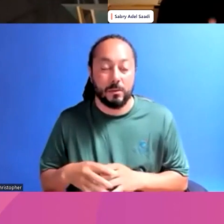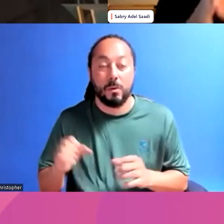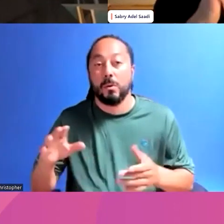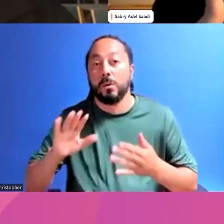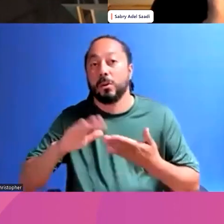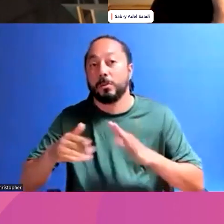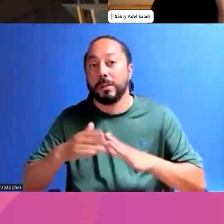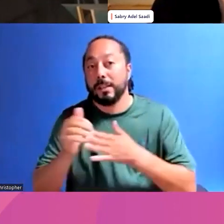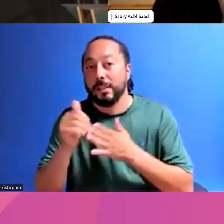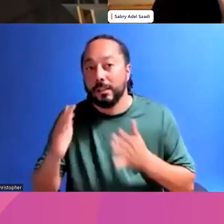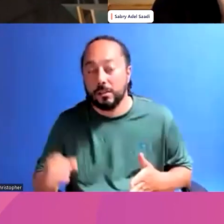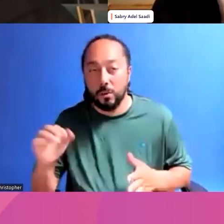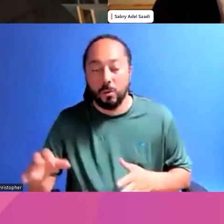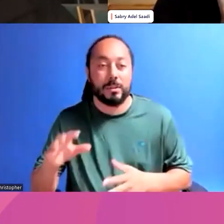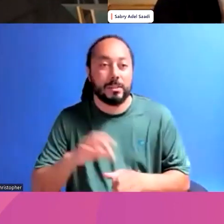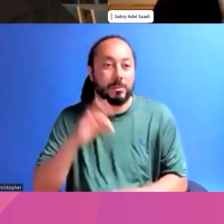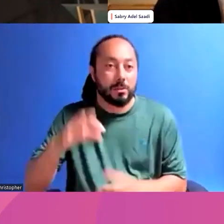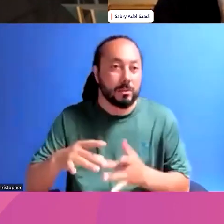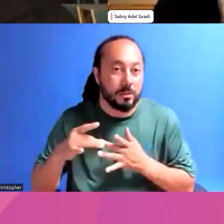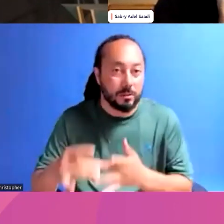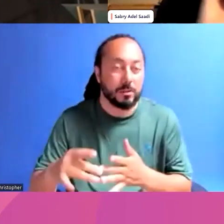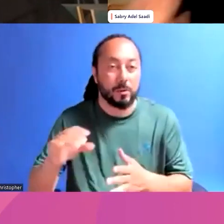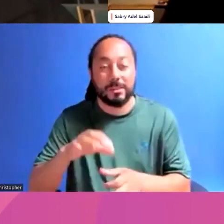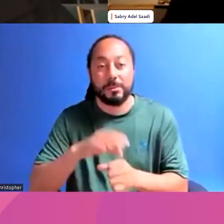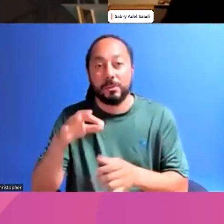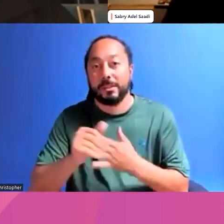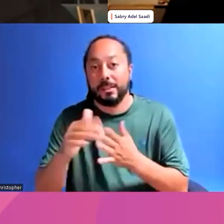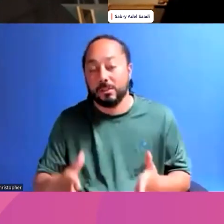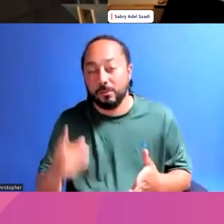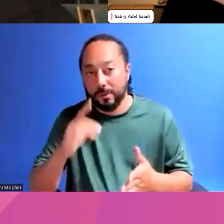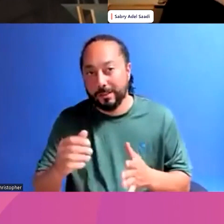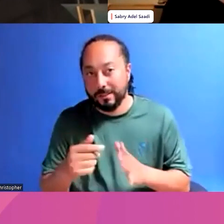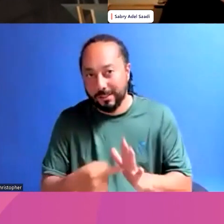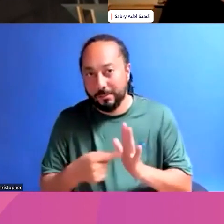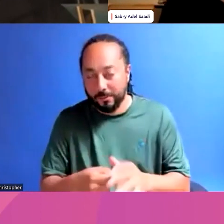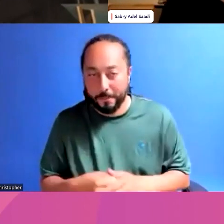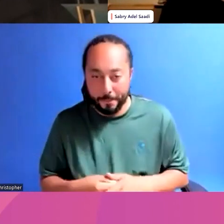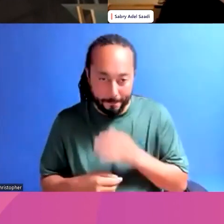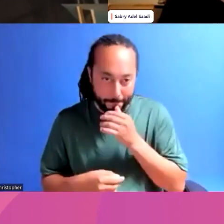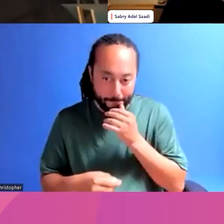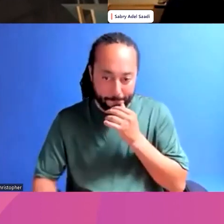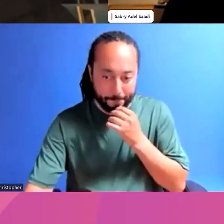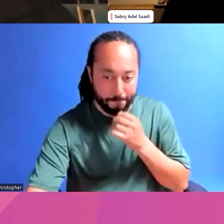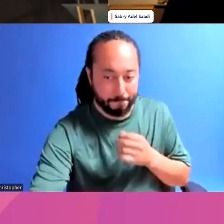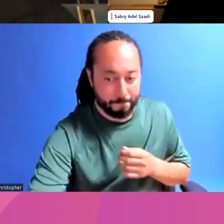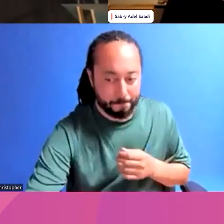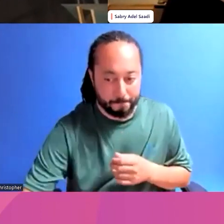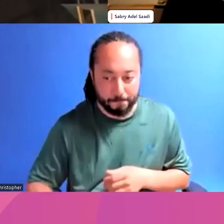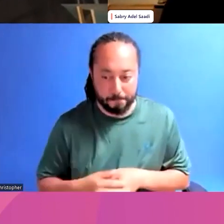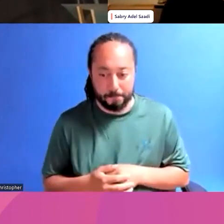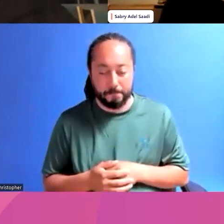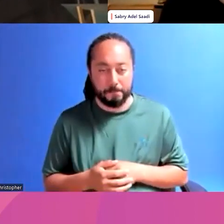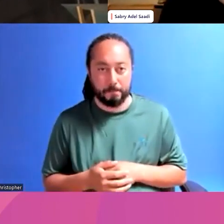leader or spiritual guide or spiritual leader, for example, taking into consideration all of